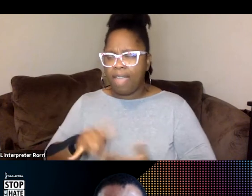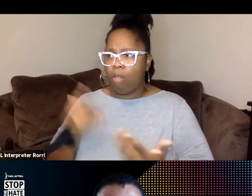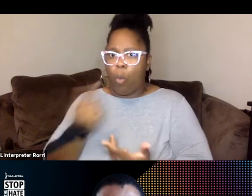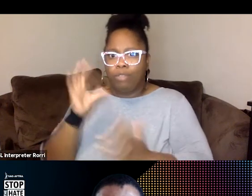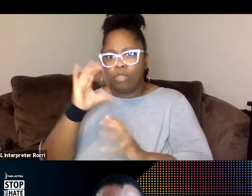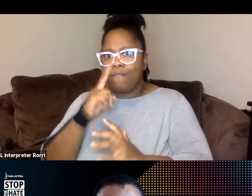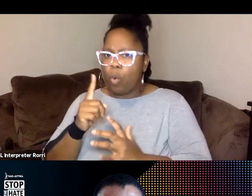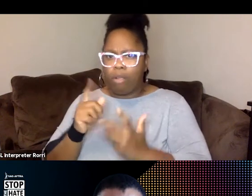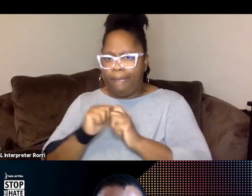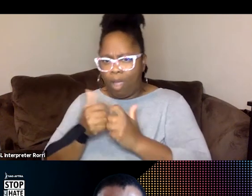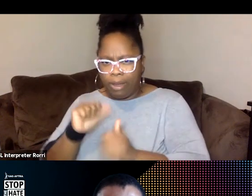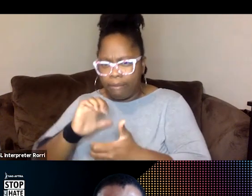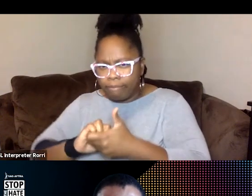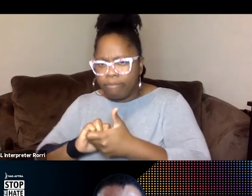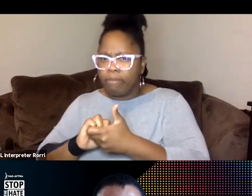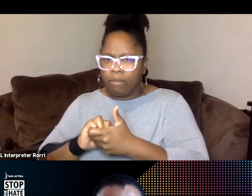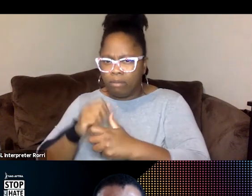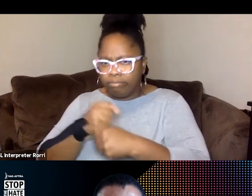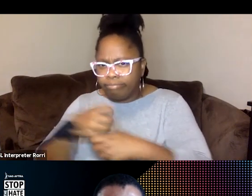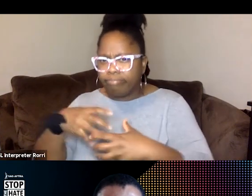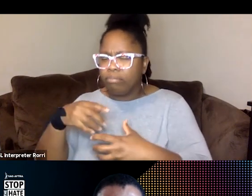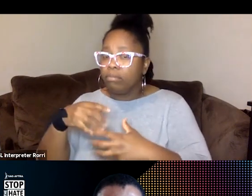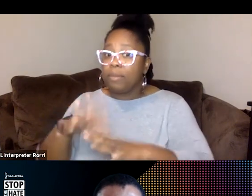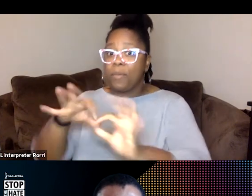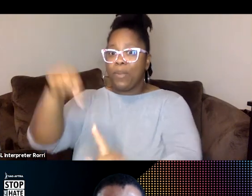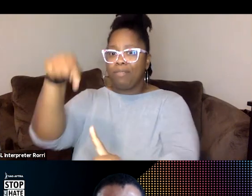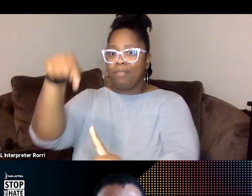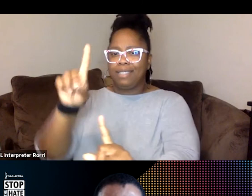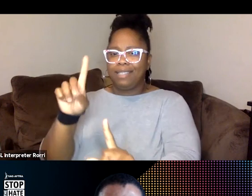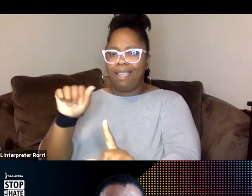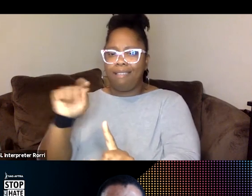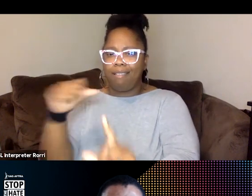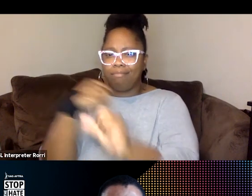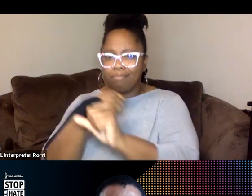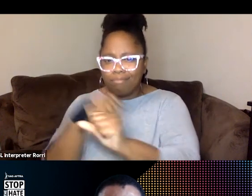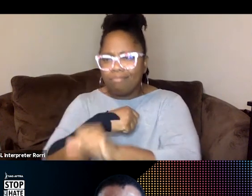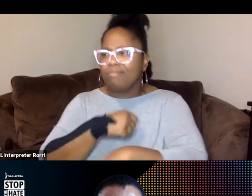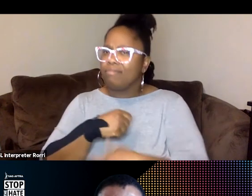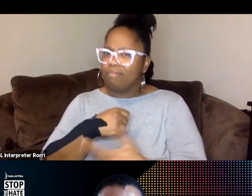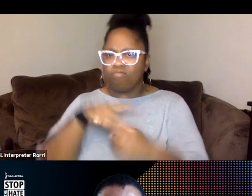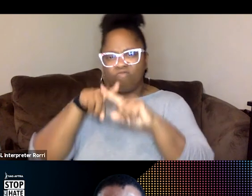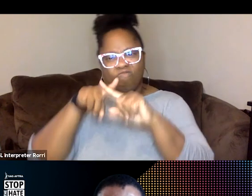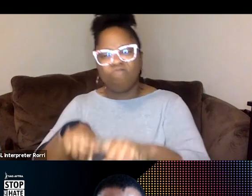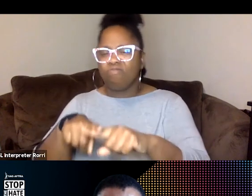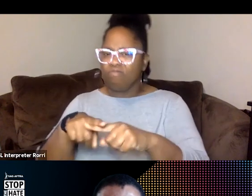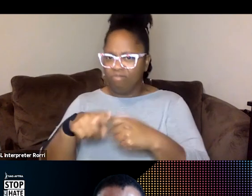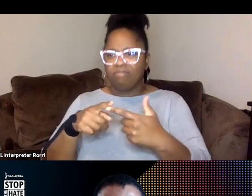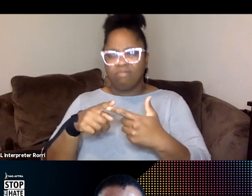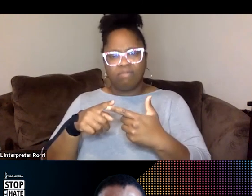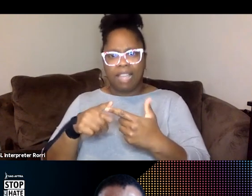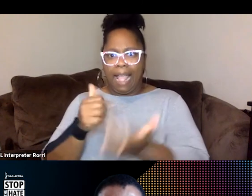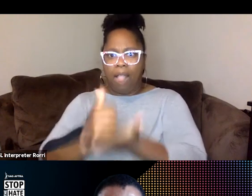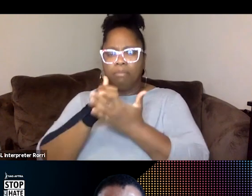expand the report. So for us, it comes back to data. We have to have data to arrive at reliable conclusions. So anything we